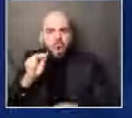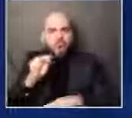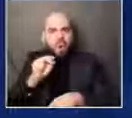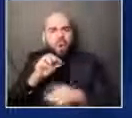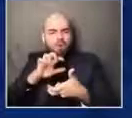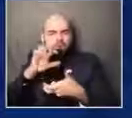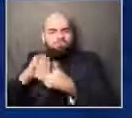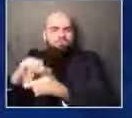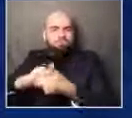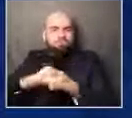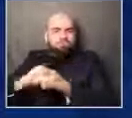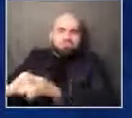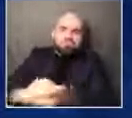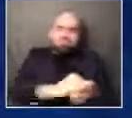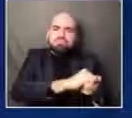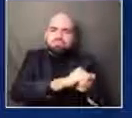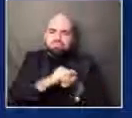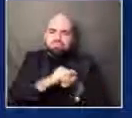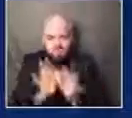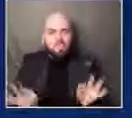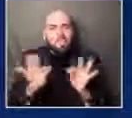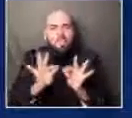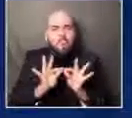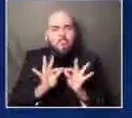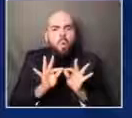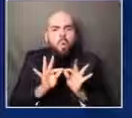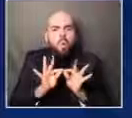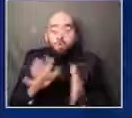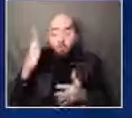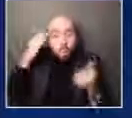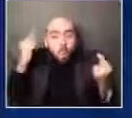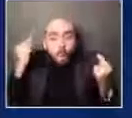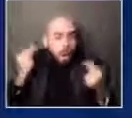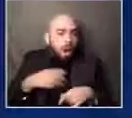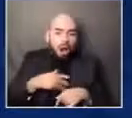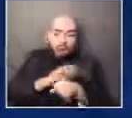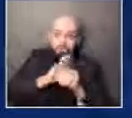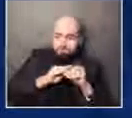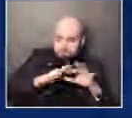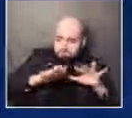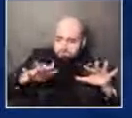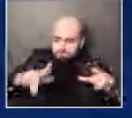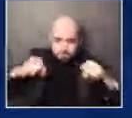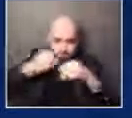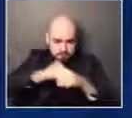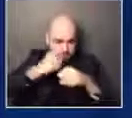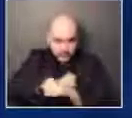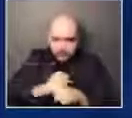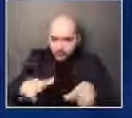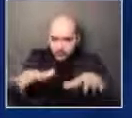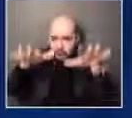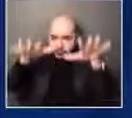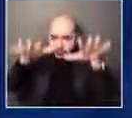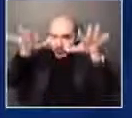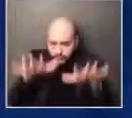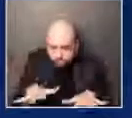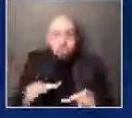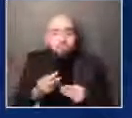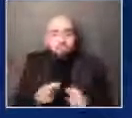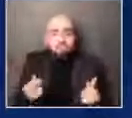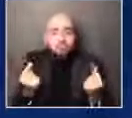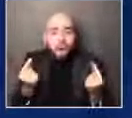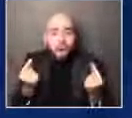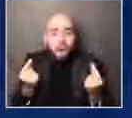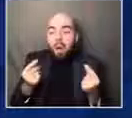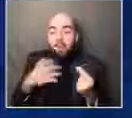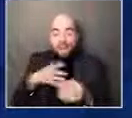defeat COVID-19 until we defeat it everywhere, my advisory council also includes experts on global health security so that we